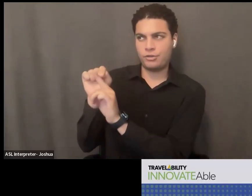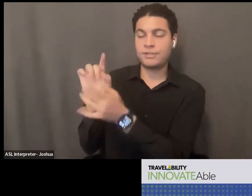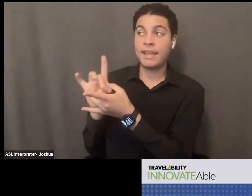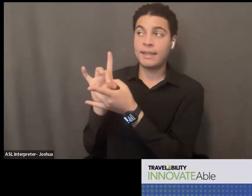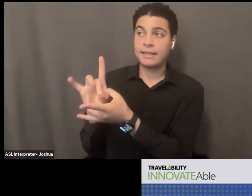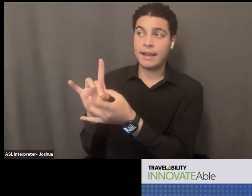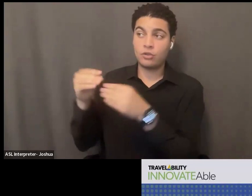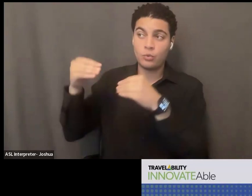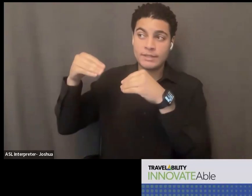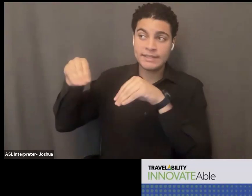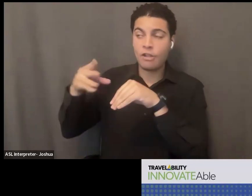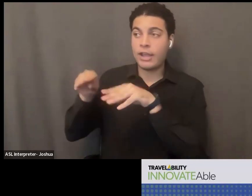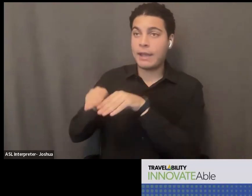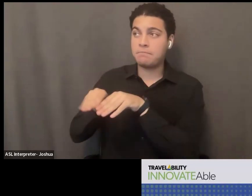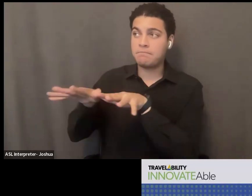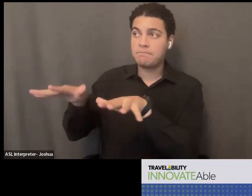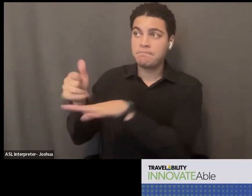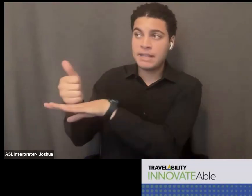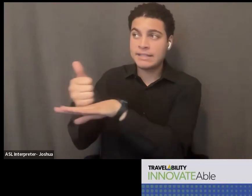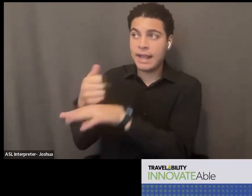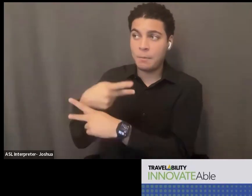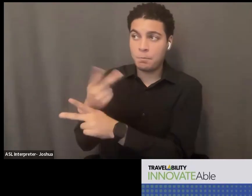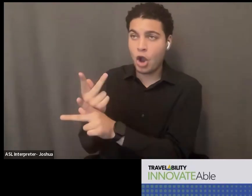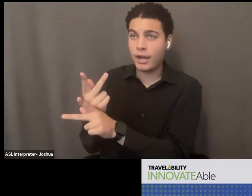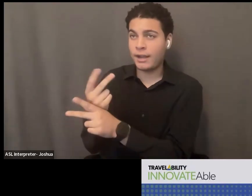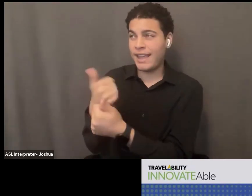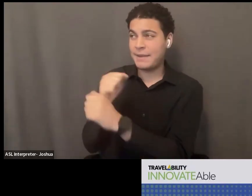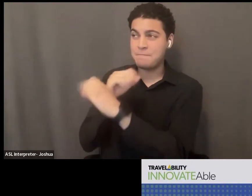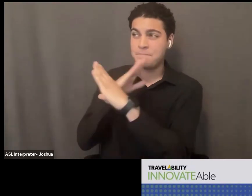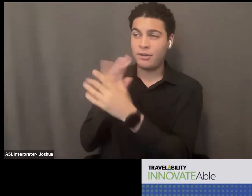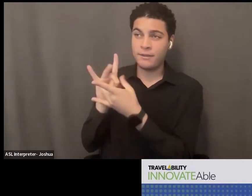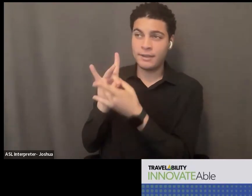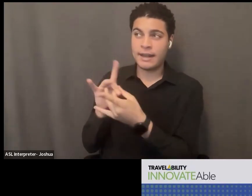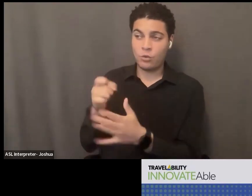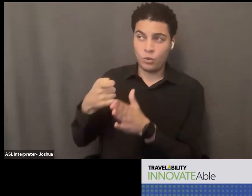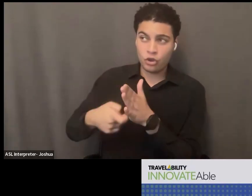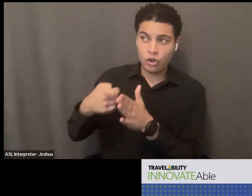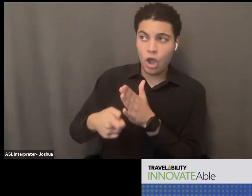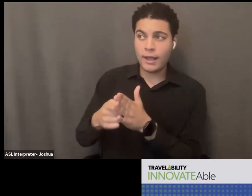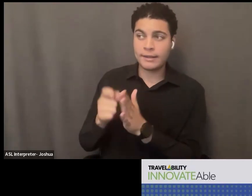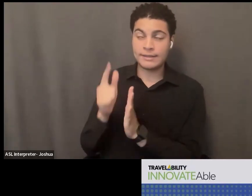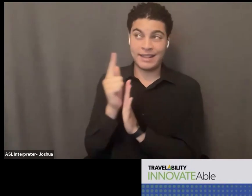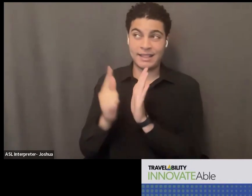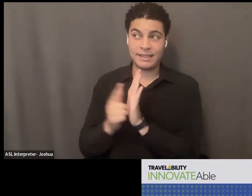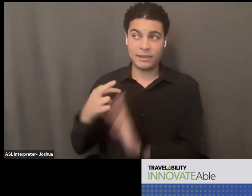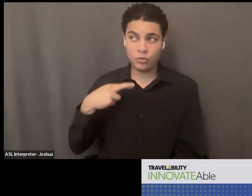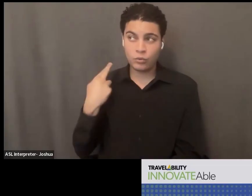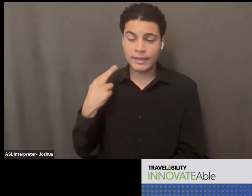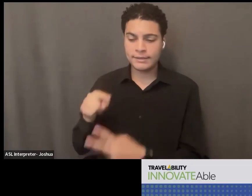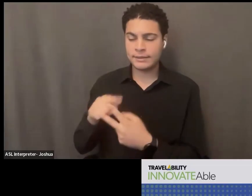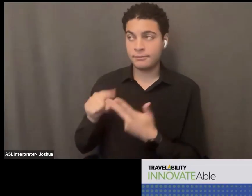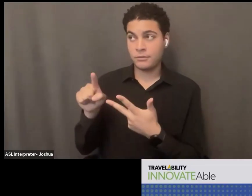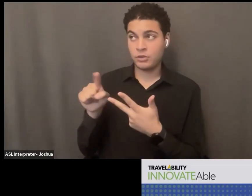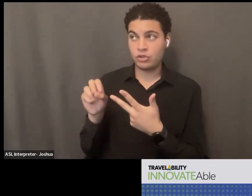your product? Is it cost? Is it legal risk? Is it like zoning? What